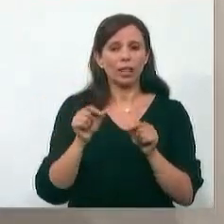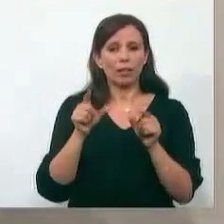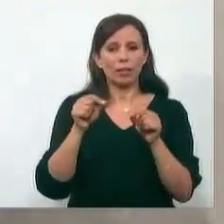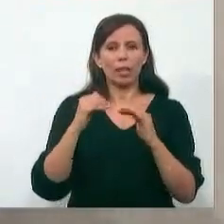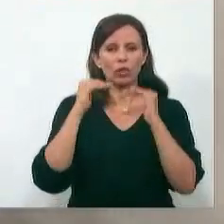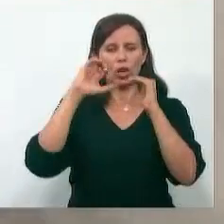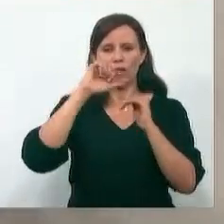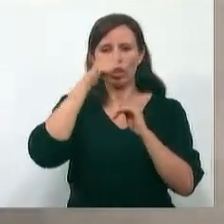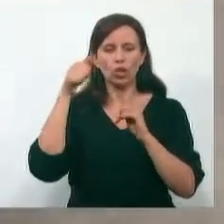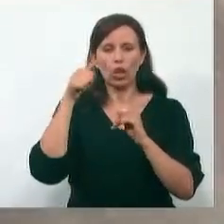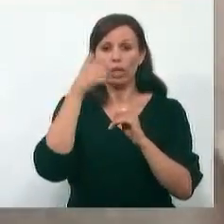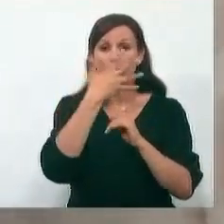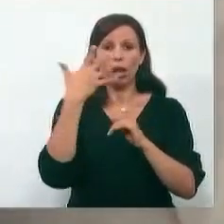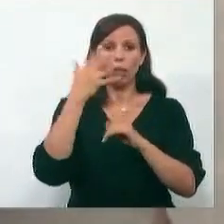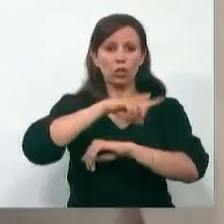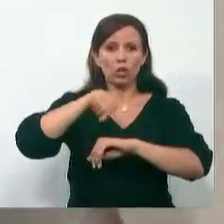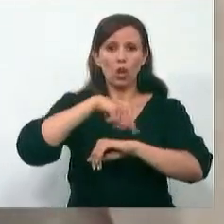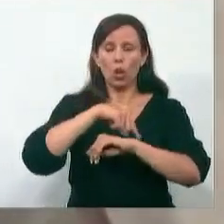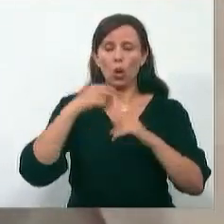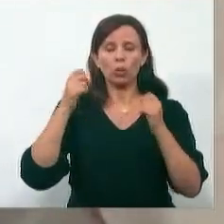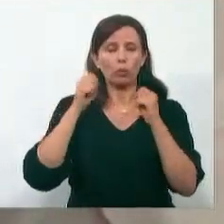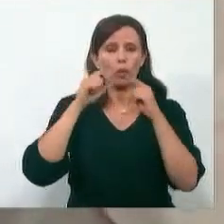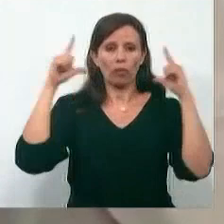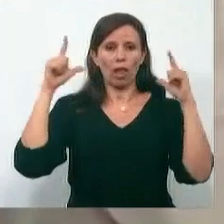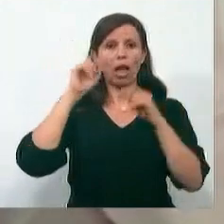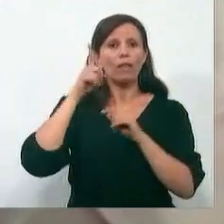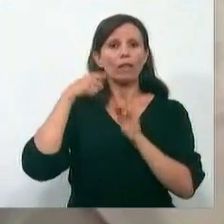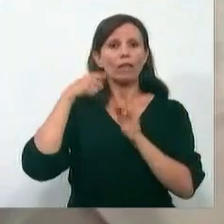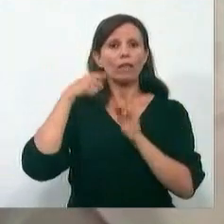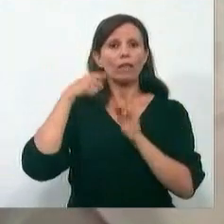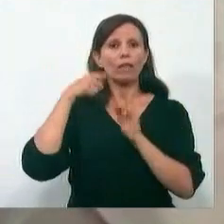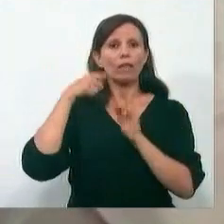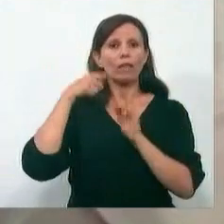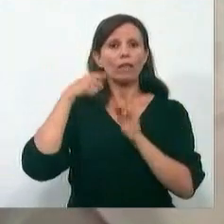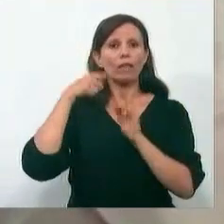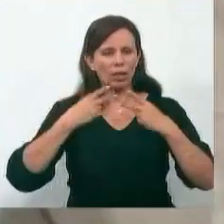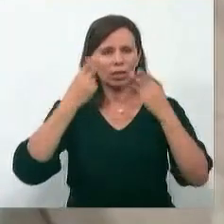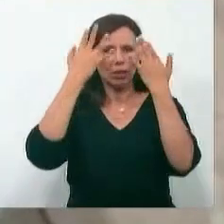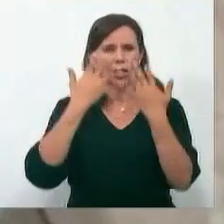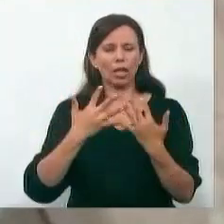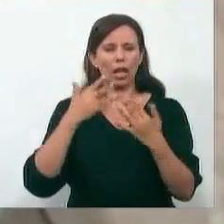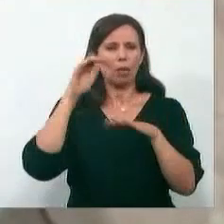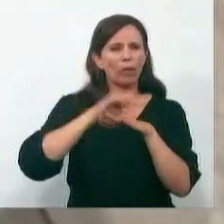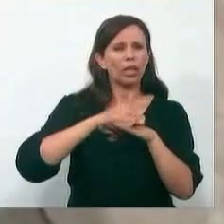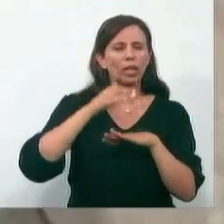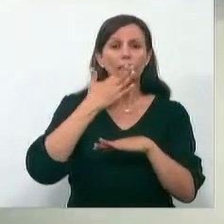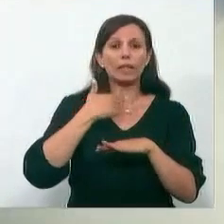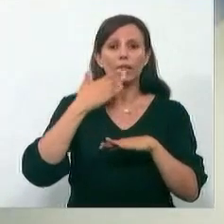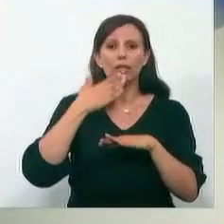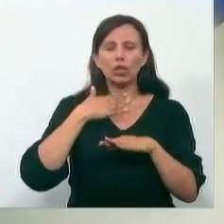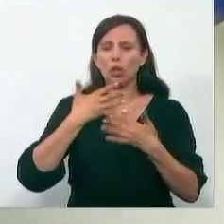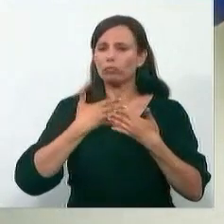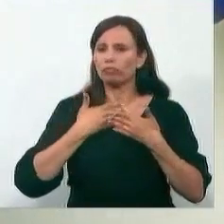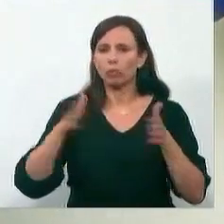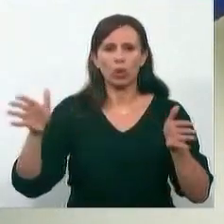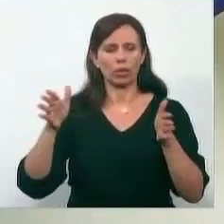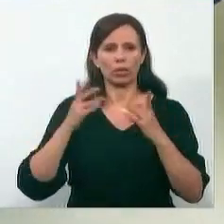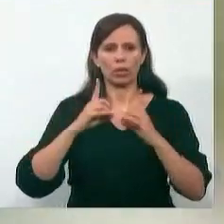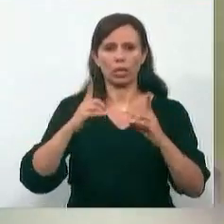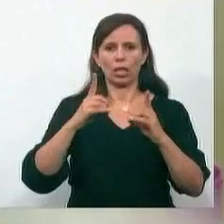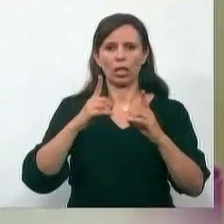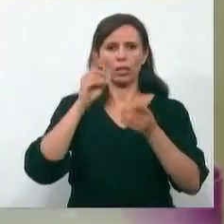hours. The simpler it is, the more wonderful. But to really understand just how breakthrough this Israeli invention can be,